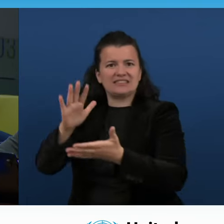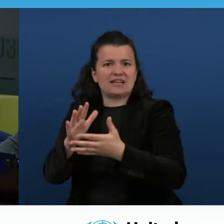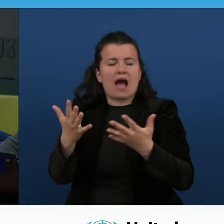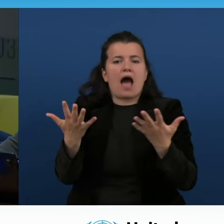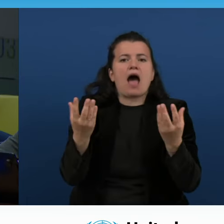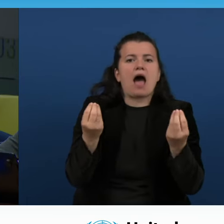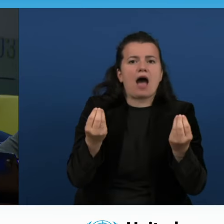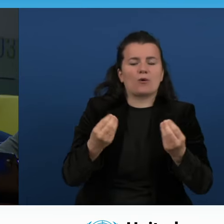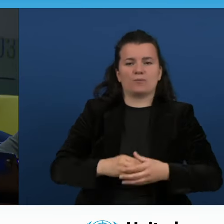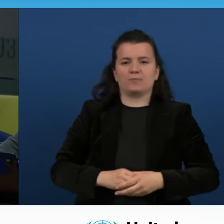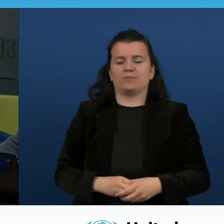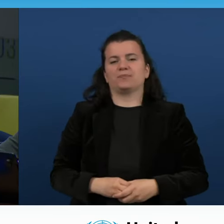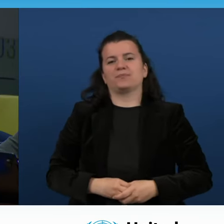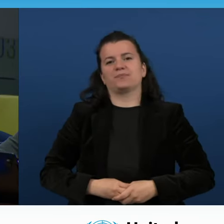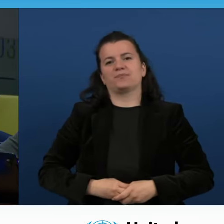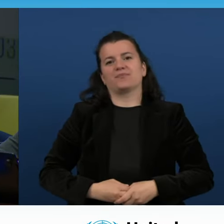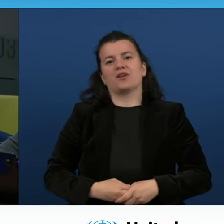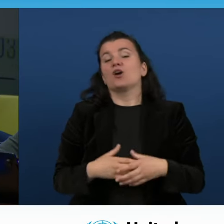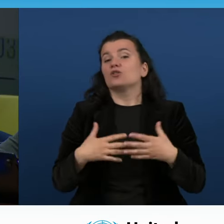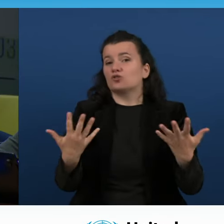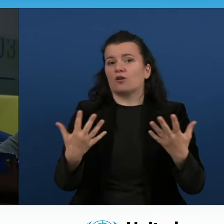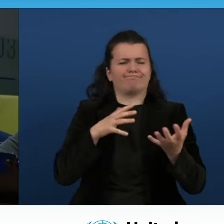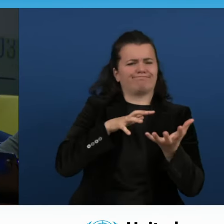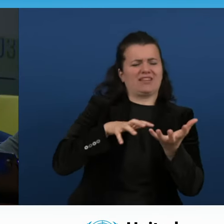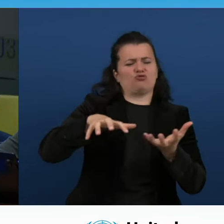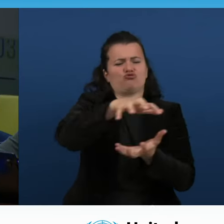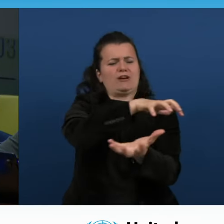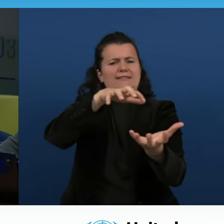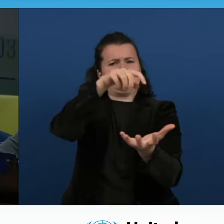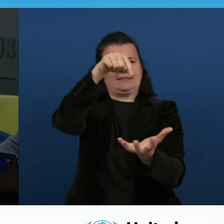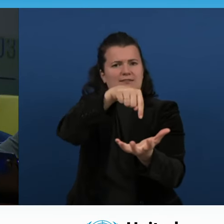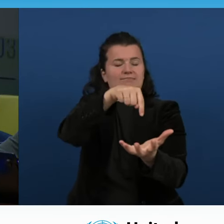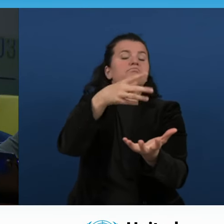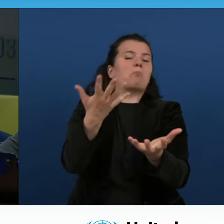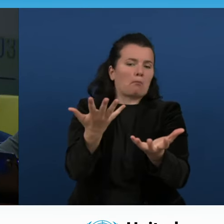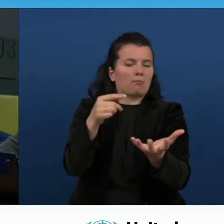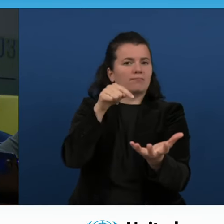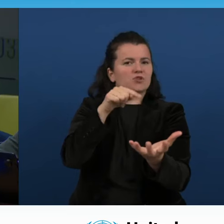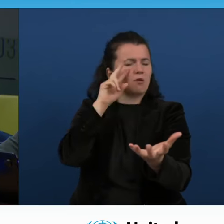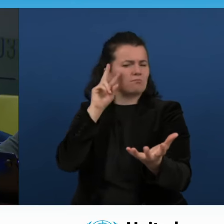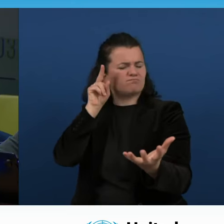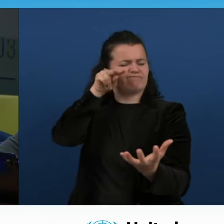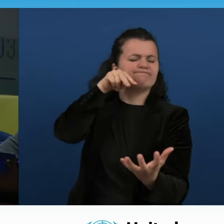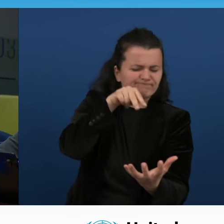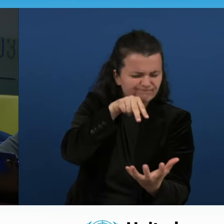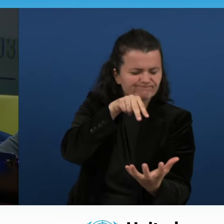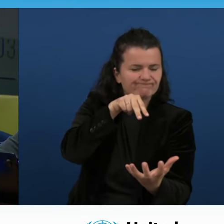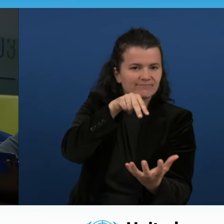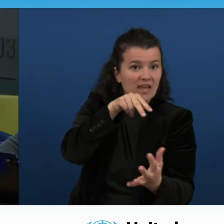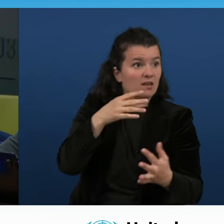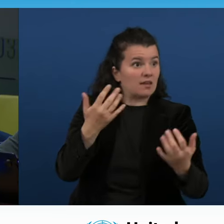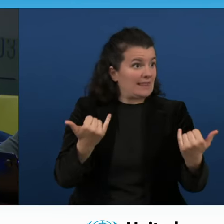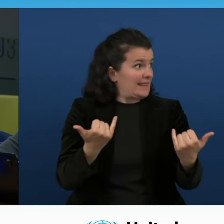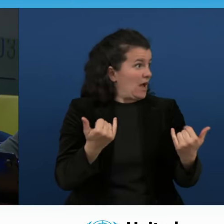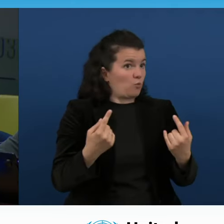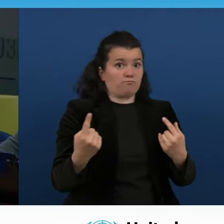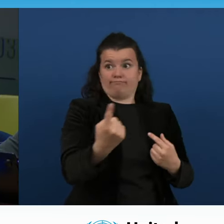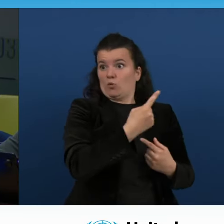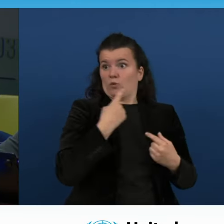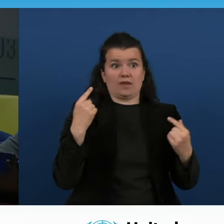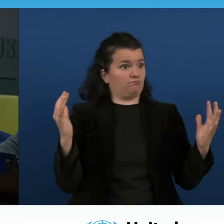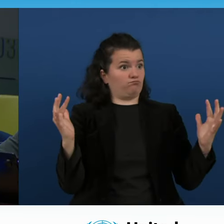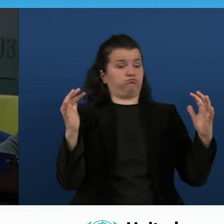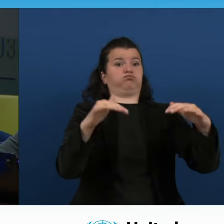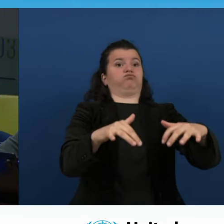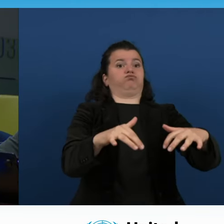Let's look at crisis in another way. In this forum, Global Youth has called upon us